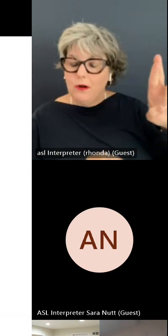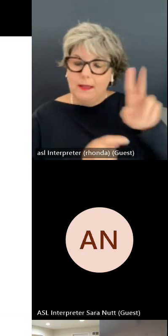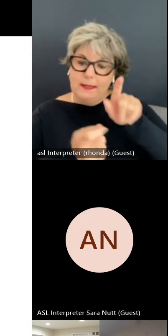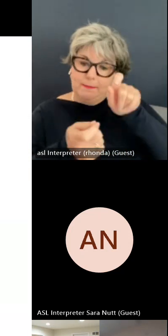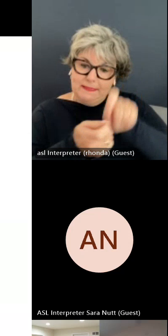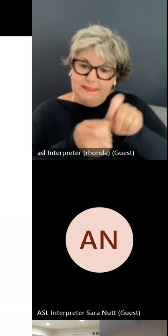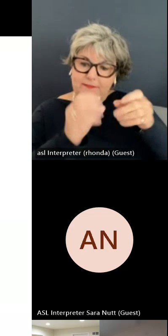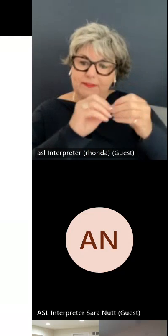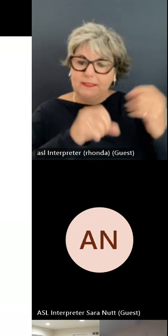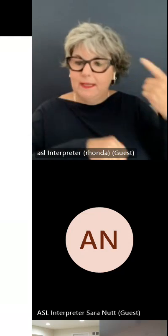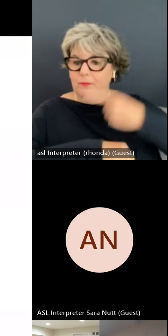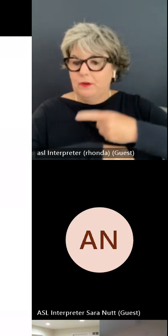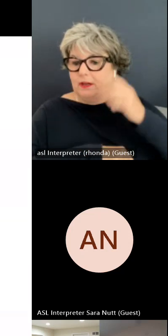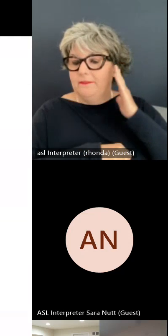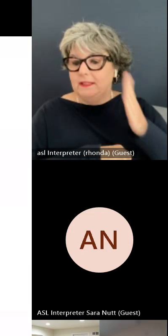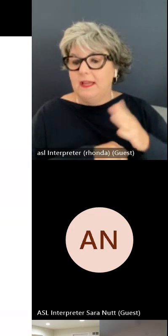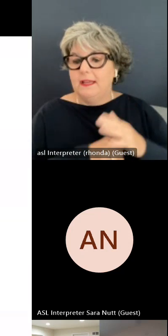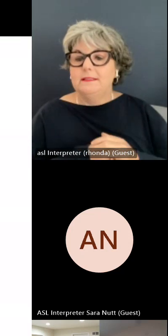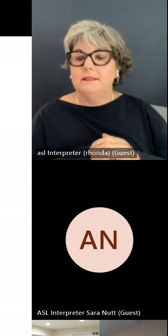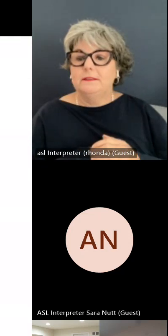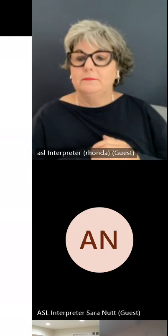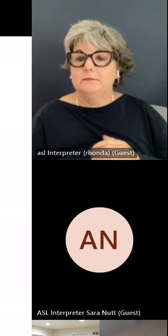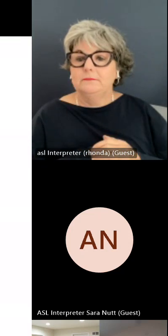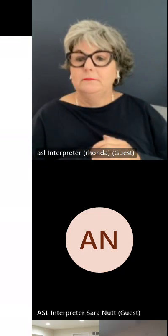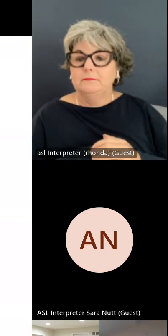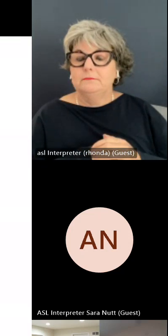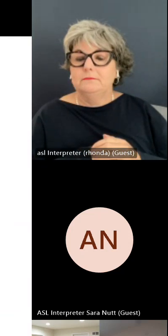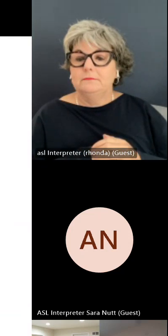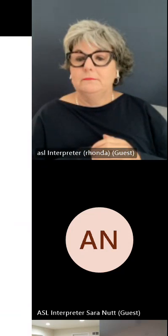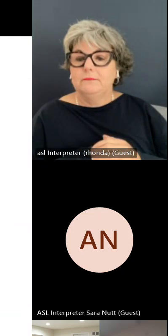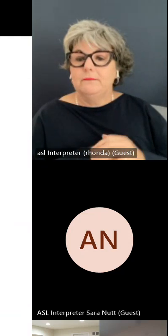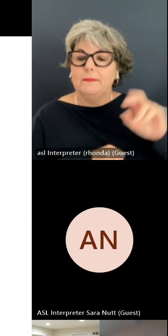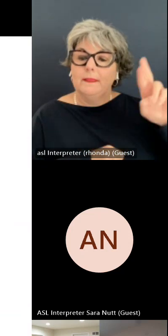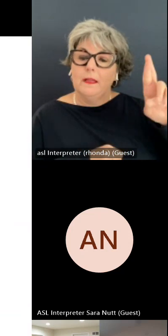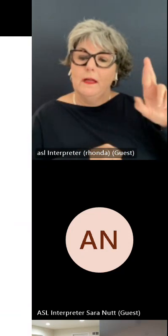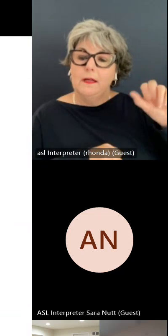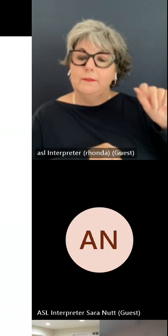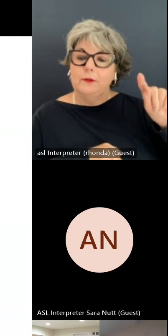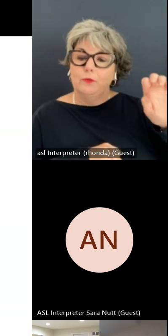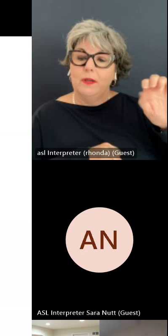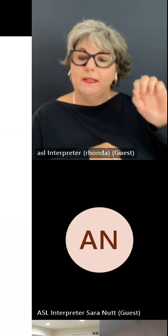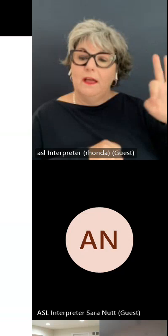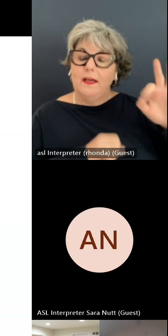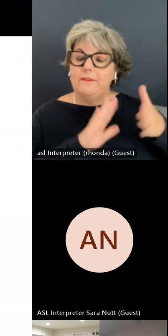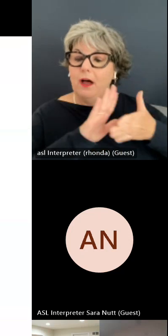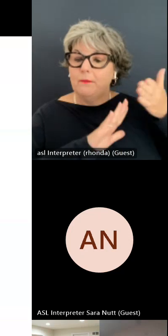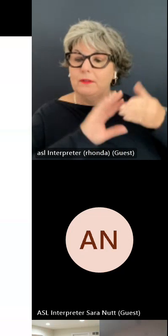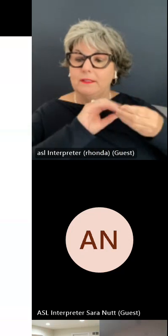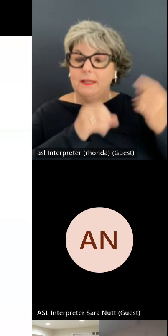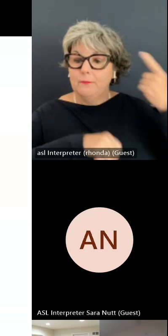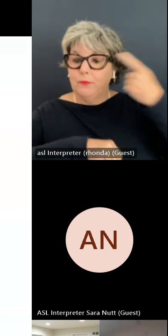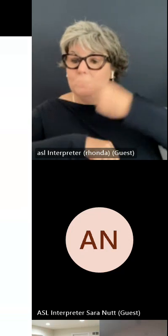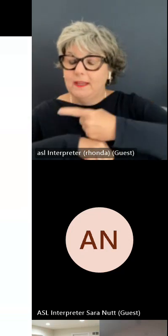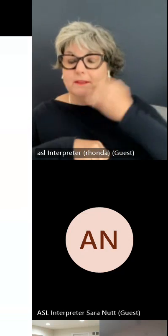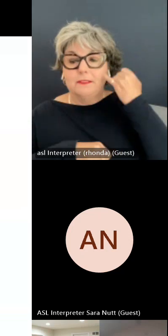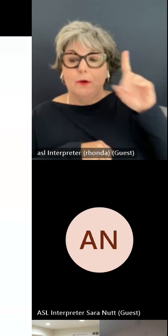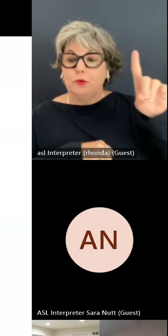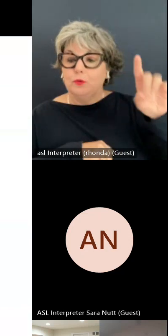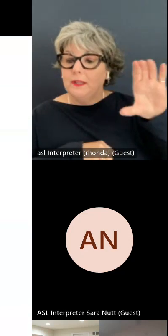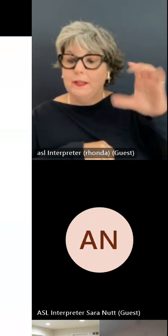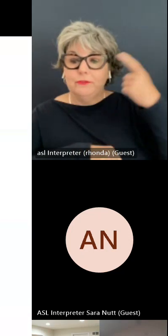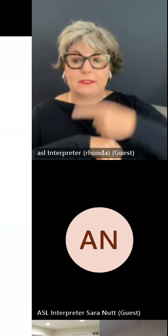of days. And so then they create what they call the rate of operations, which you take the number of days, let's say it's a 100-day